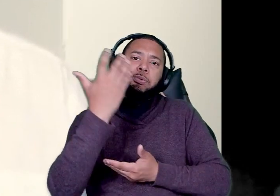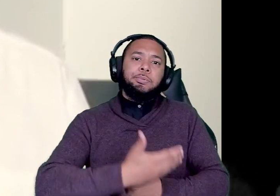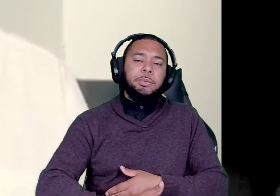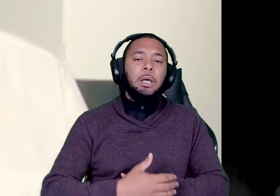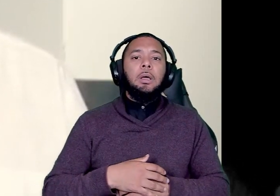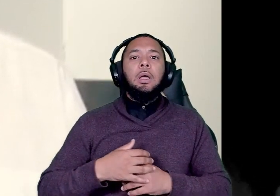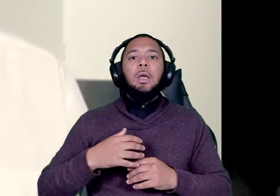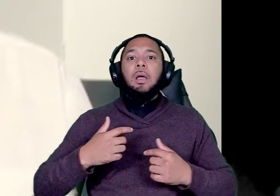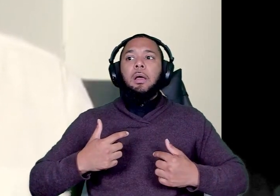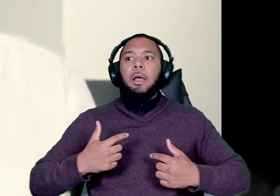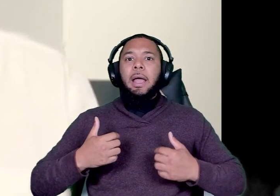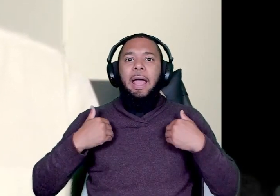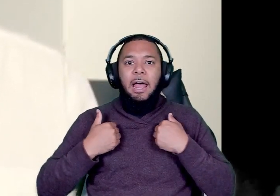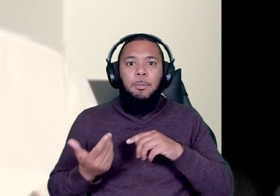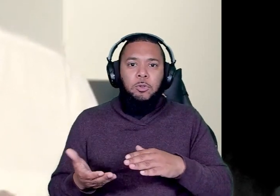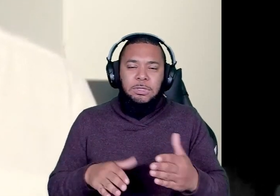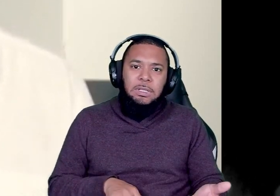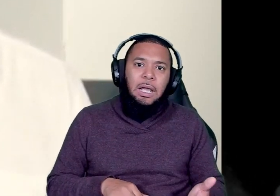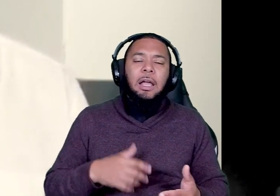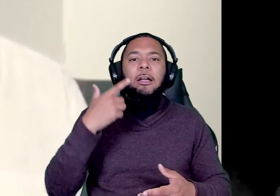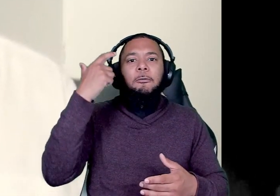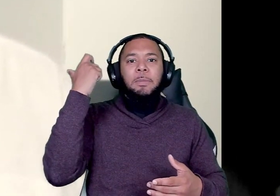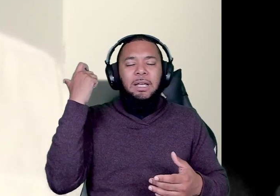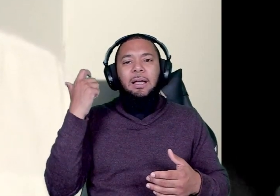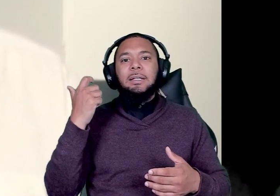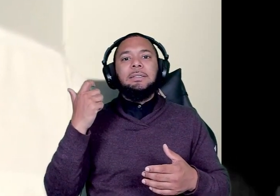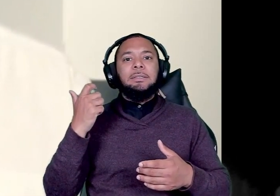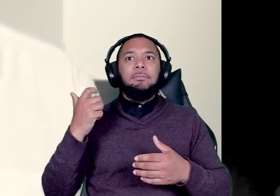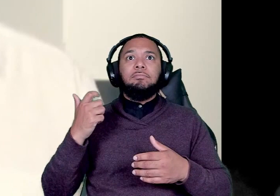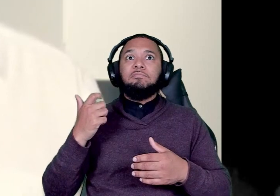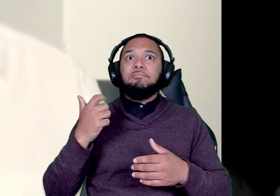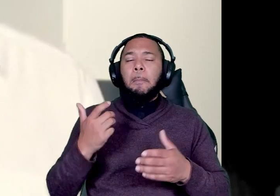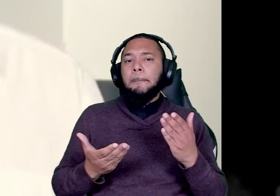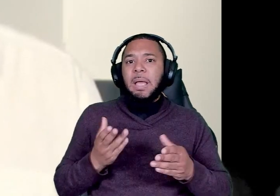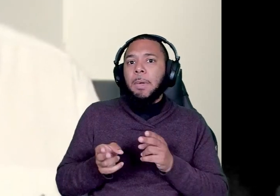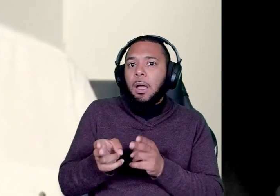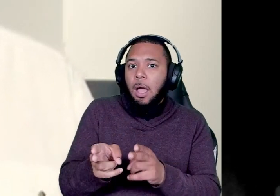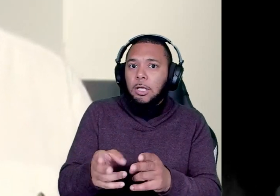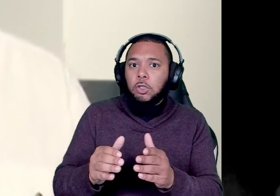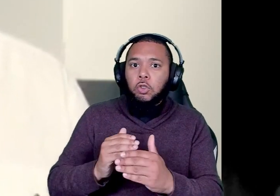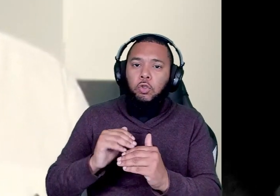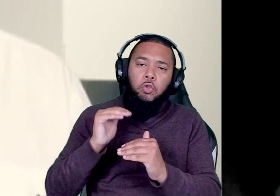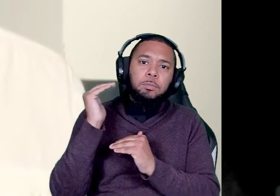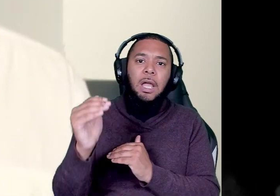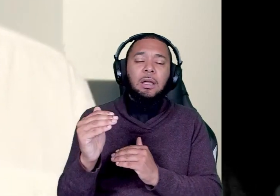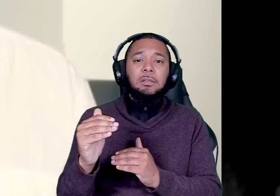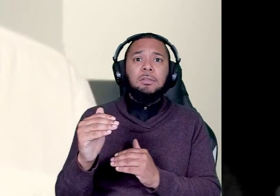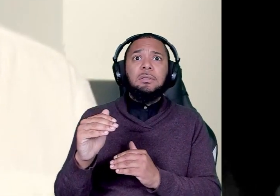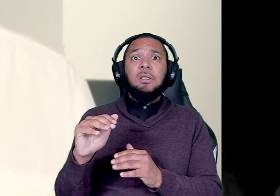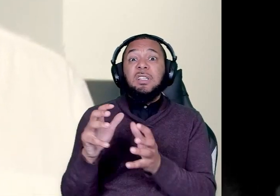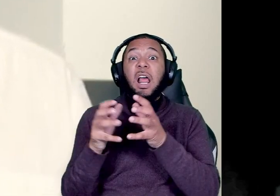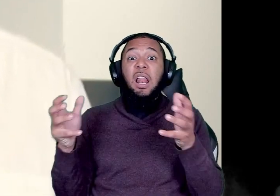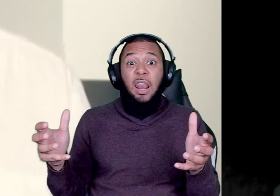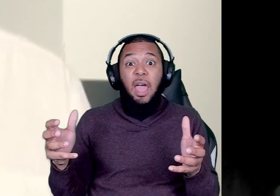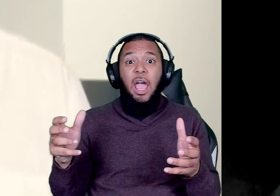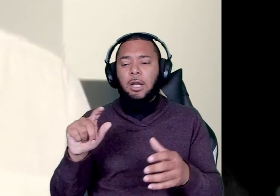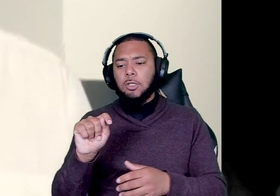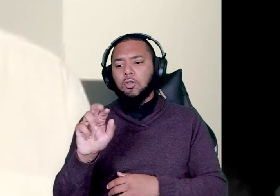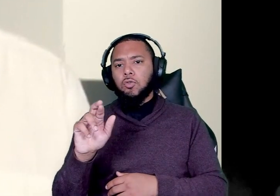species because of human impacts, maybe overhunting. This is an area that was heavily trapped during